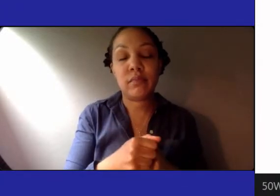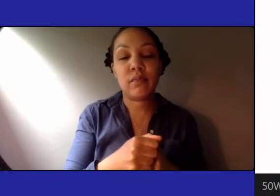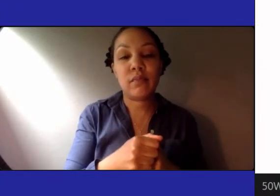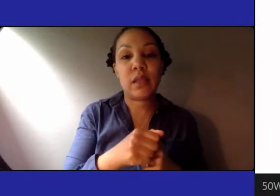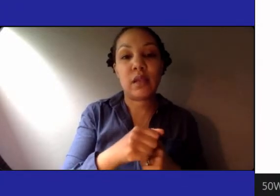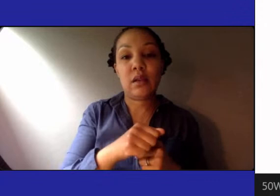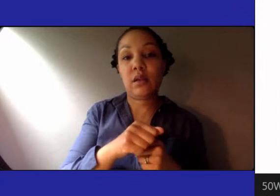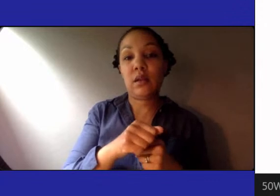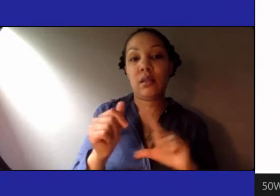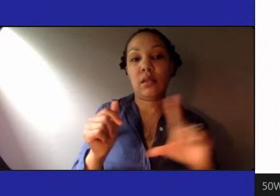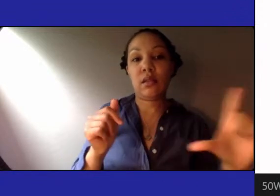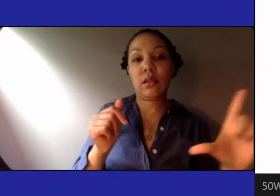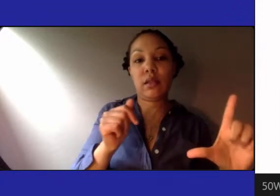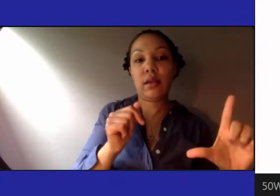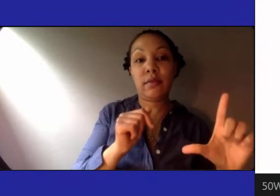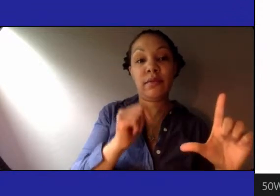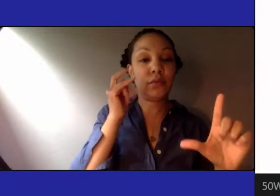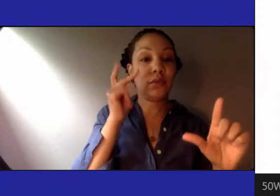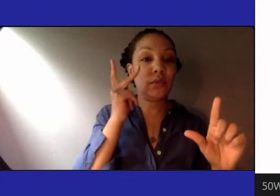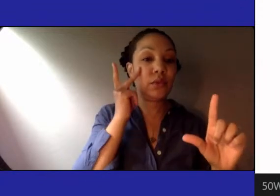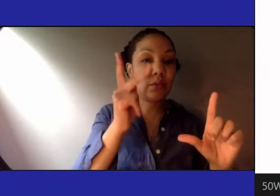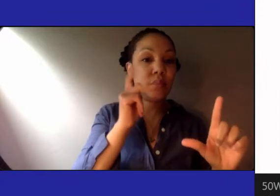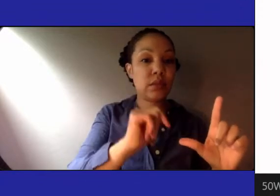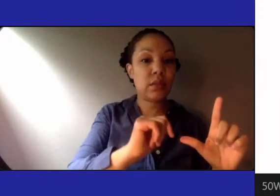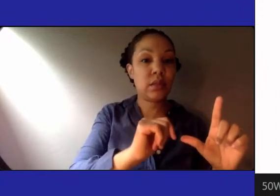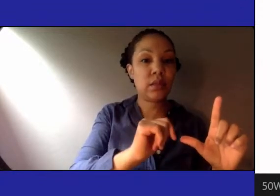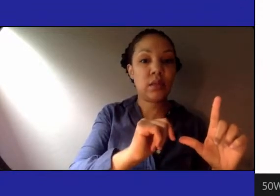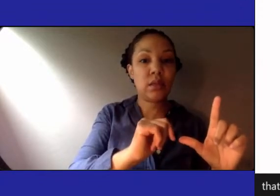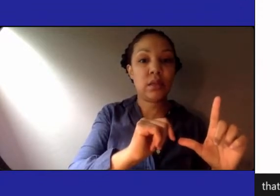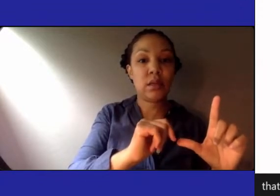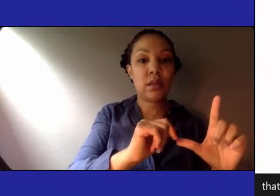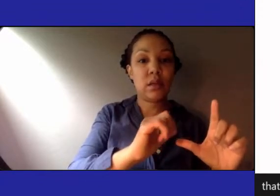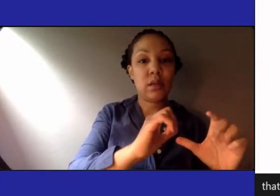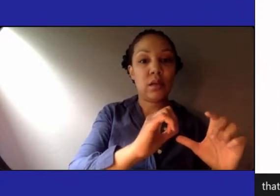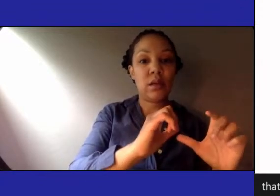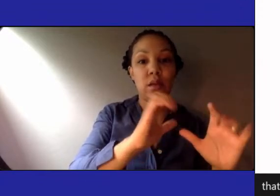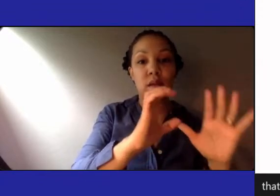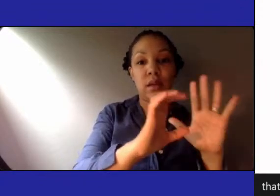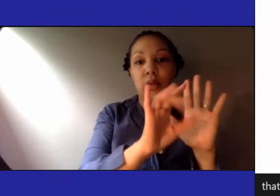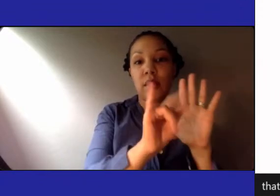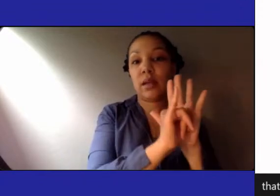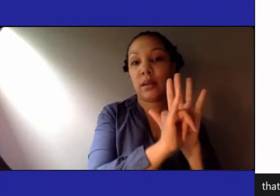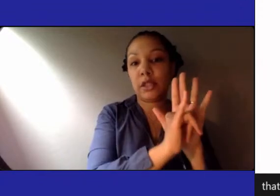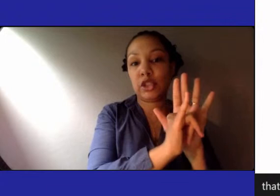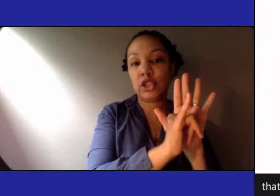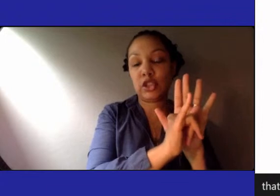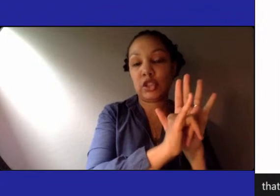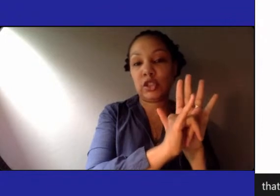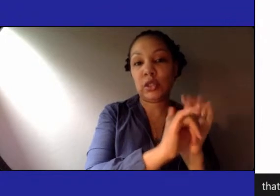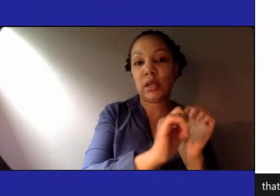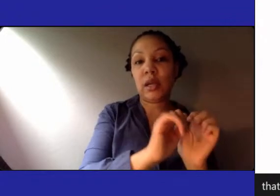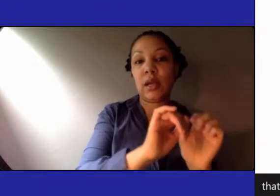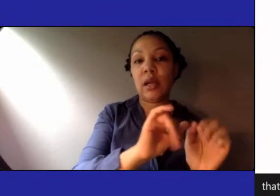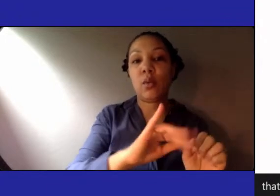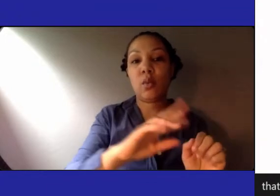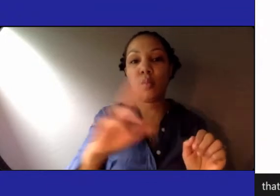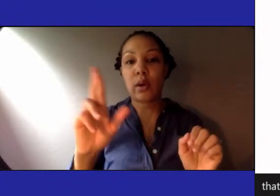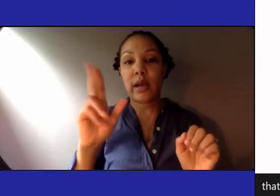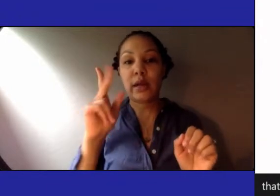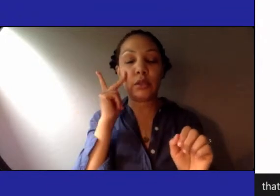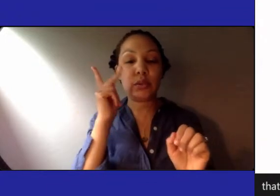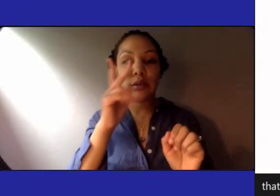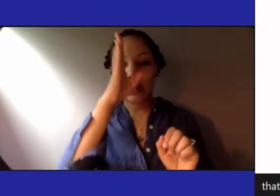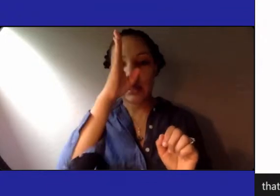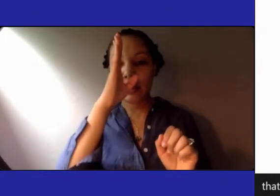left there, on the right side of the screen, you can see that there's an artery that appears blocked. The next